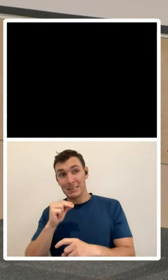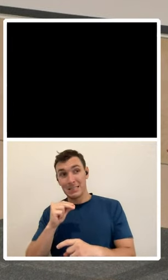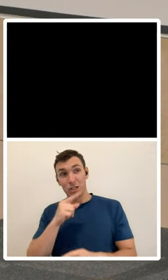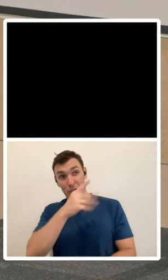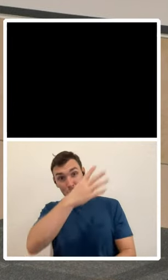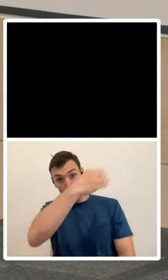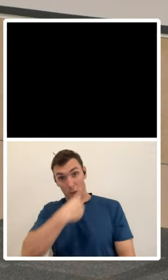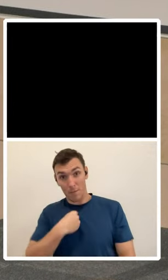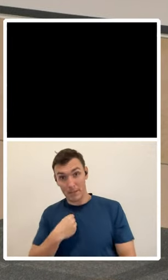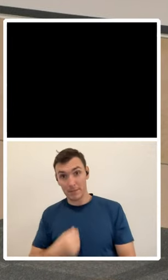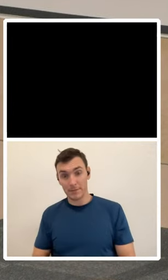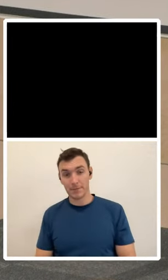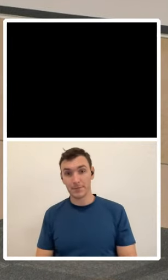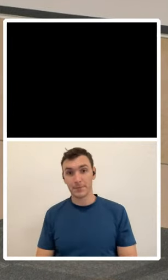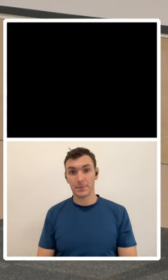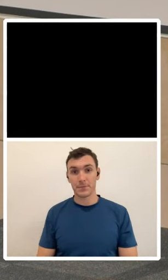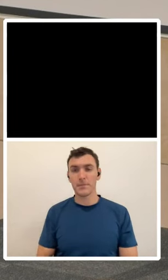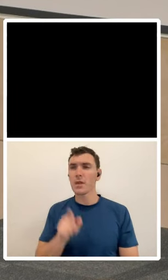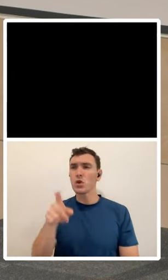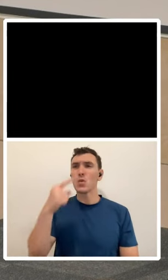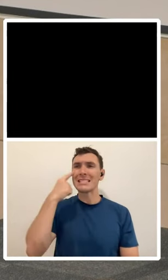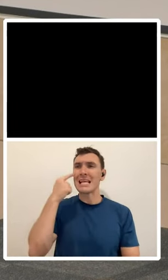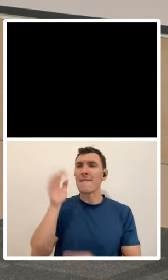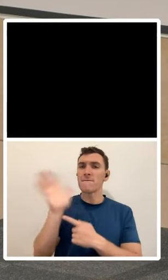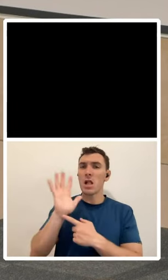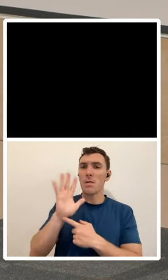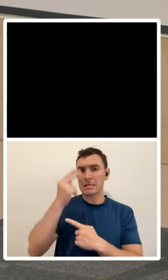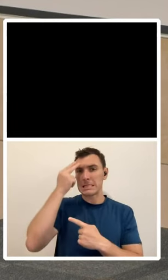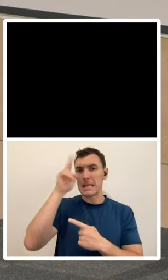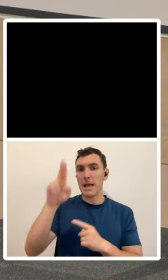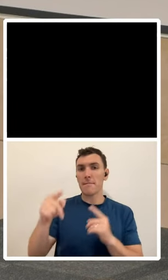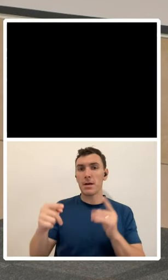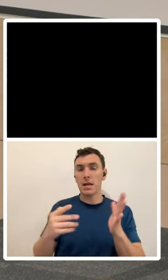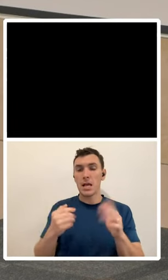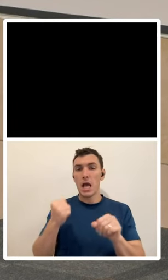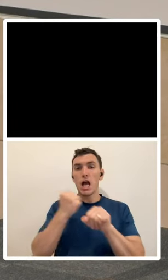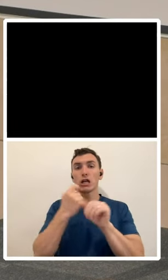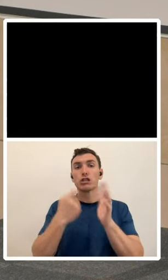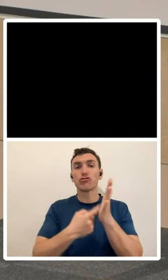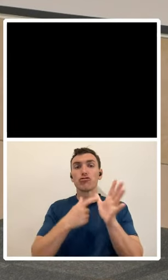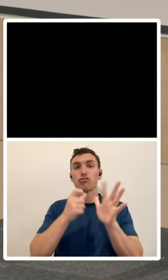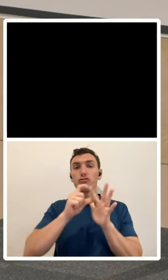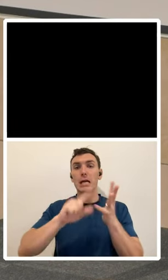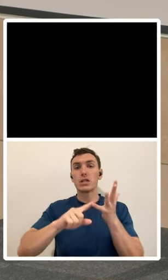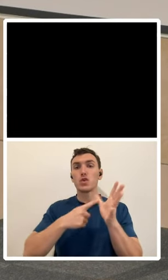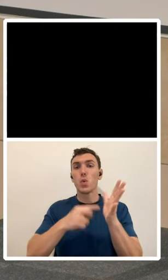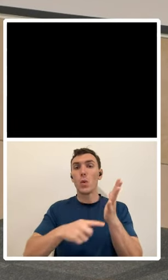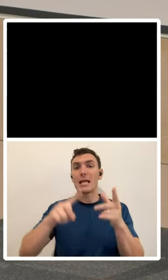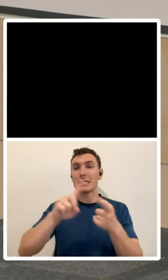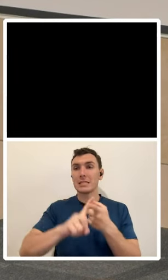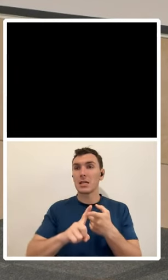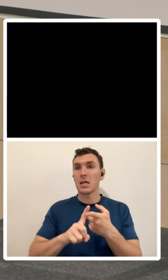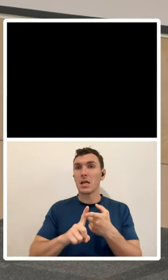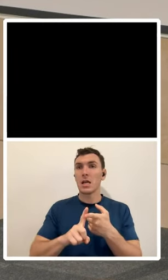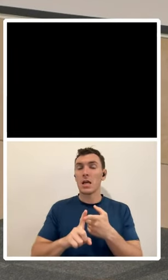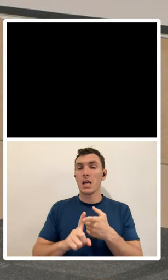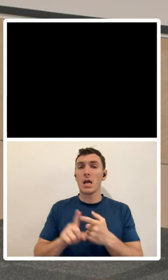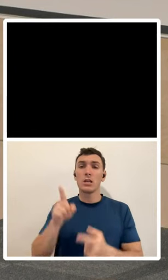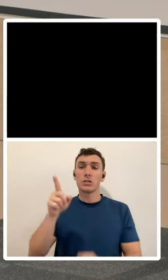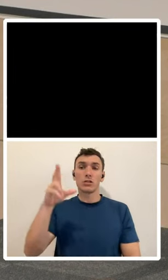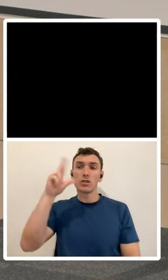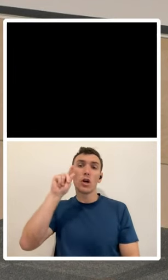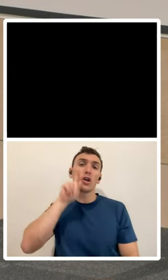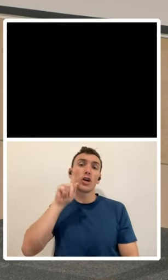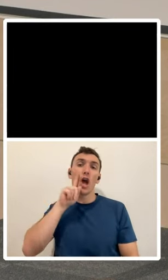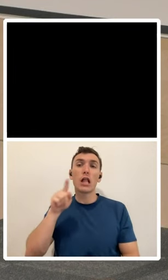this bit at the end of The Graduate where this young girl is trying to escape her wedding and her mum's like, no, you can't go. It's too late. And the girl says to her mum, not